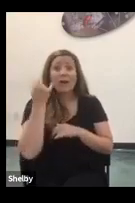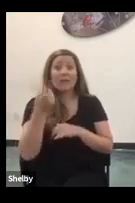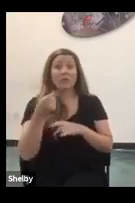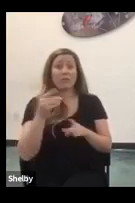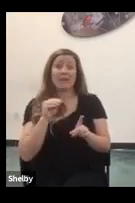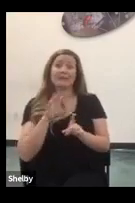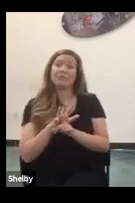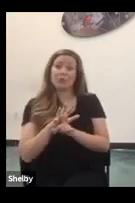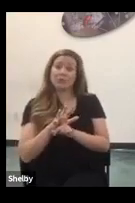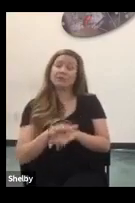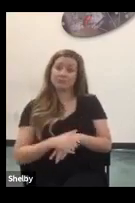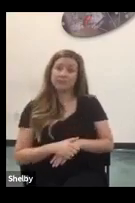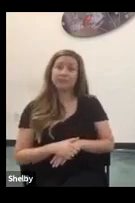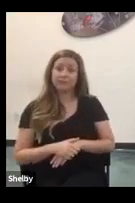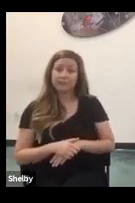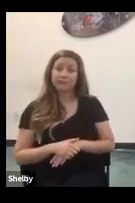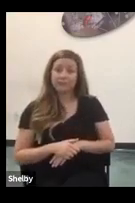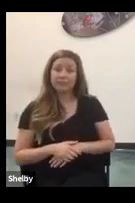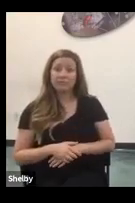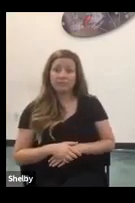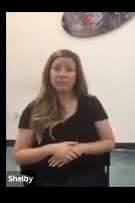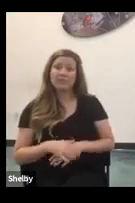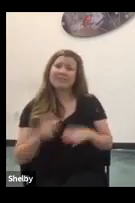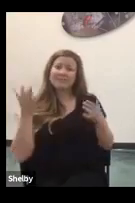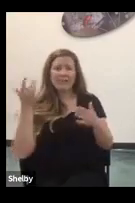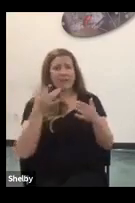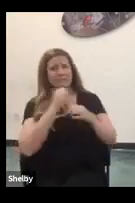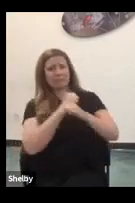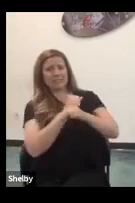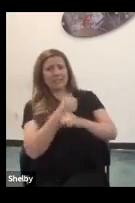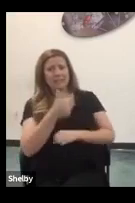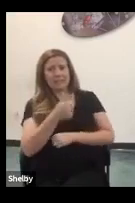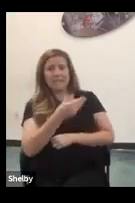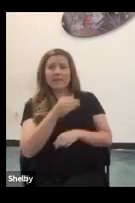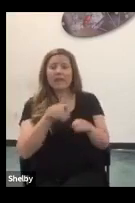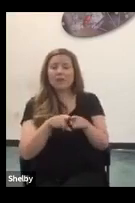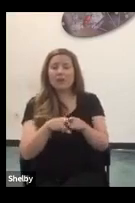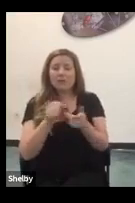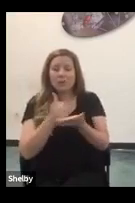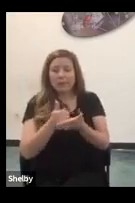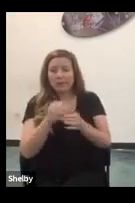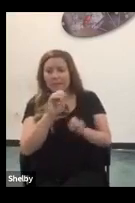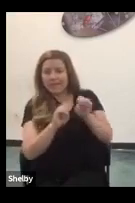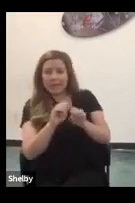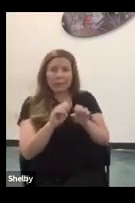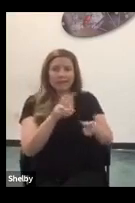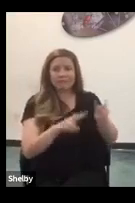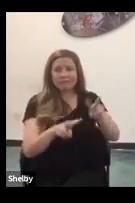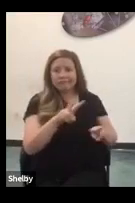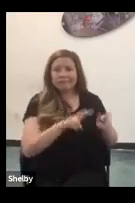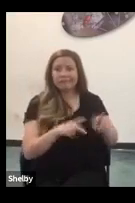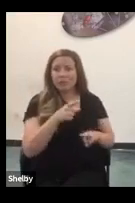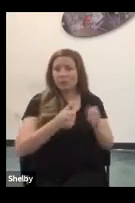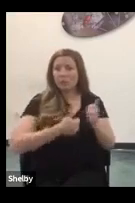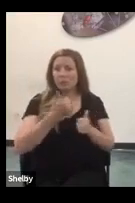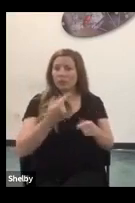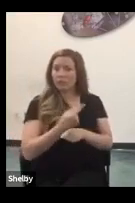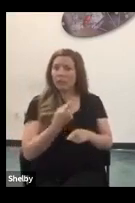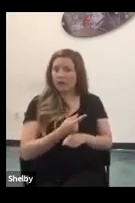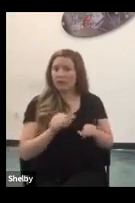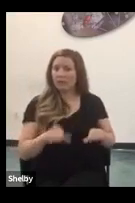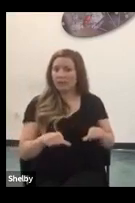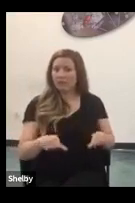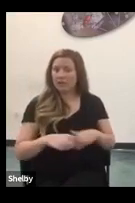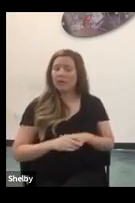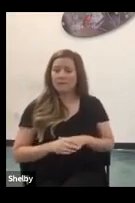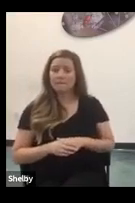to COVID-19 to protect themselves, but then also to help evaluate you in the most appropriate way possible. So